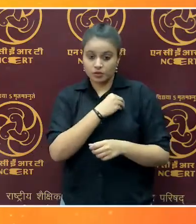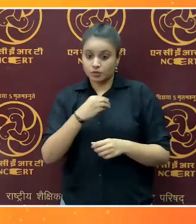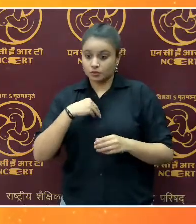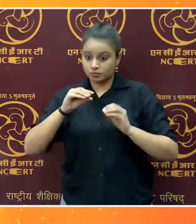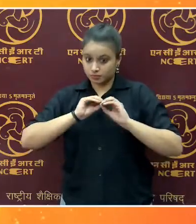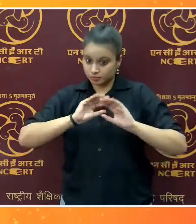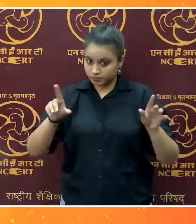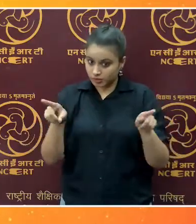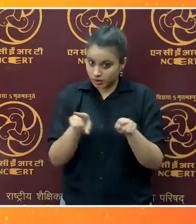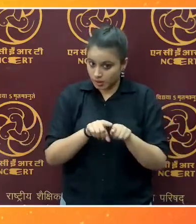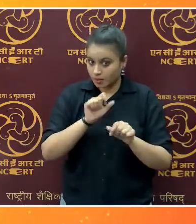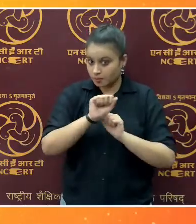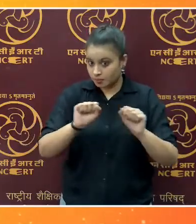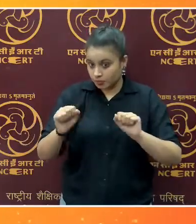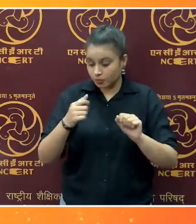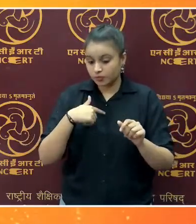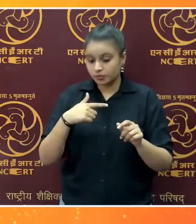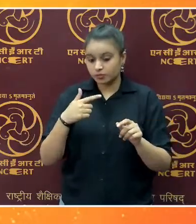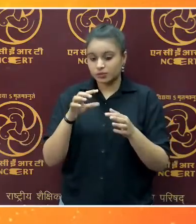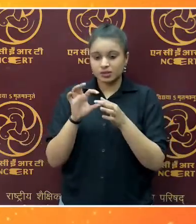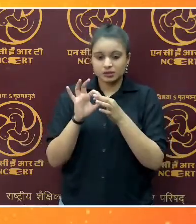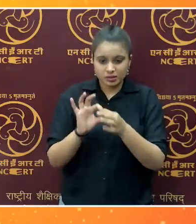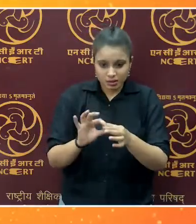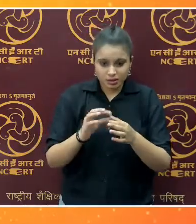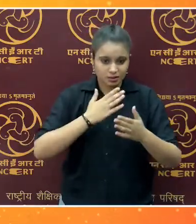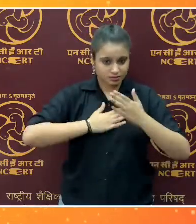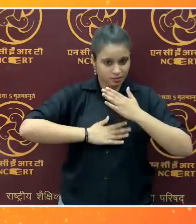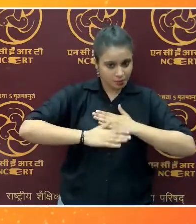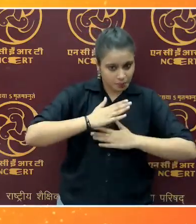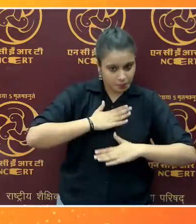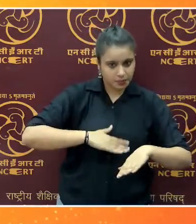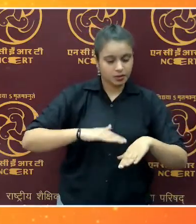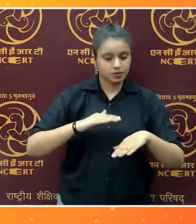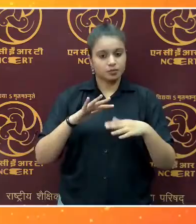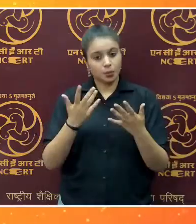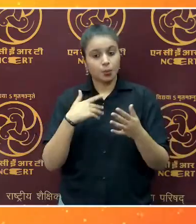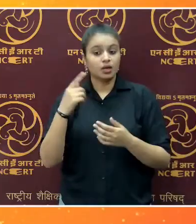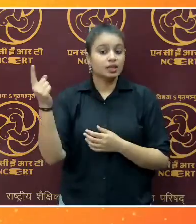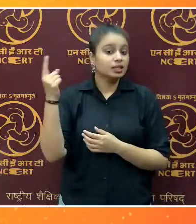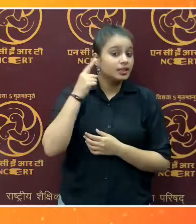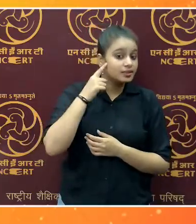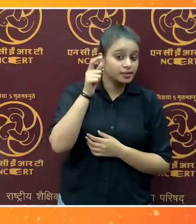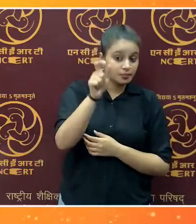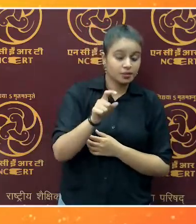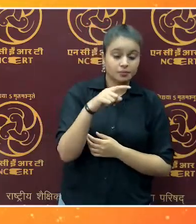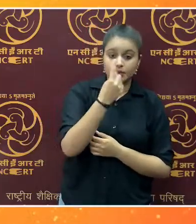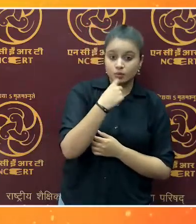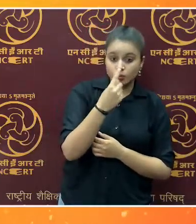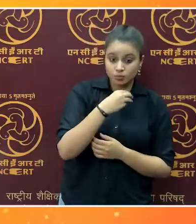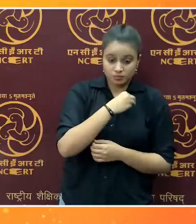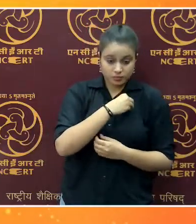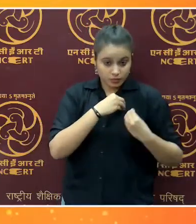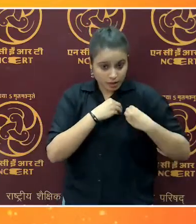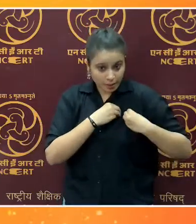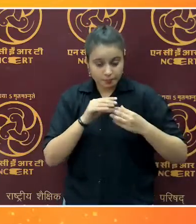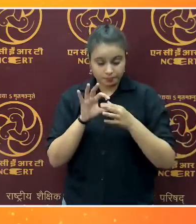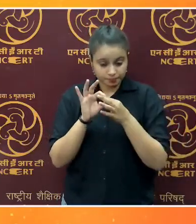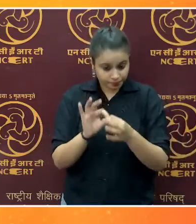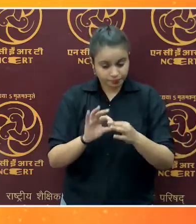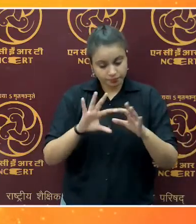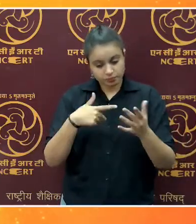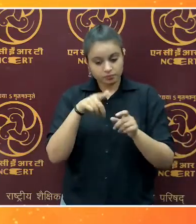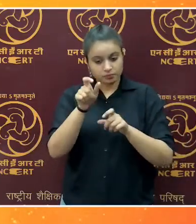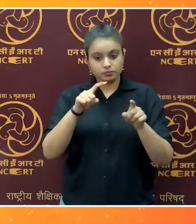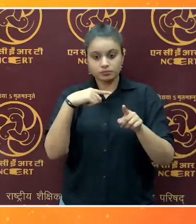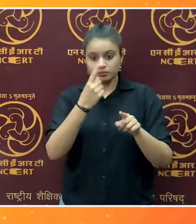Yes. that they should not be arrogant and vain, they should be humble, and they should listen to their patients with empathy, and a patient is